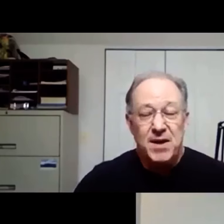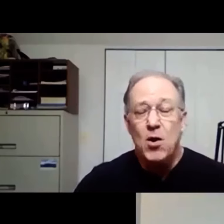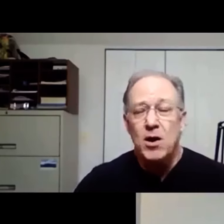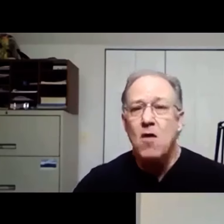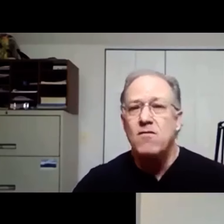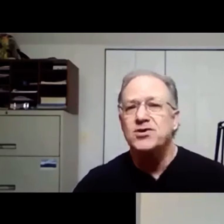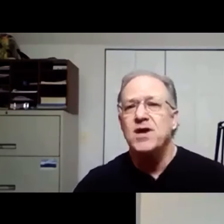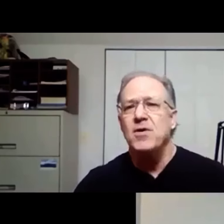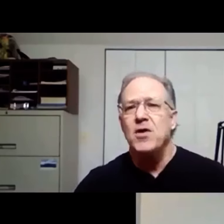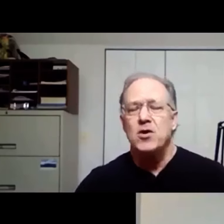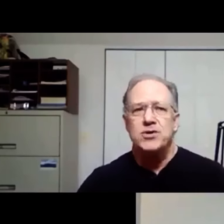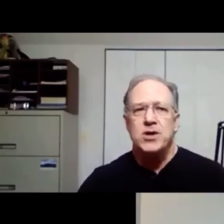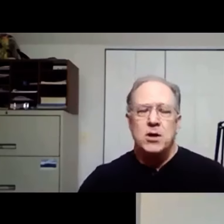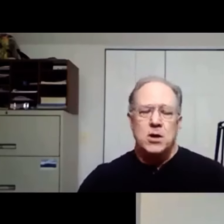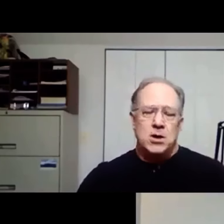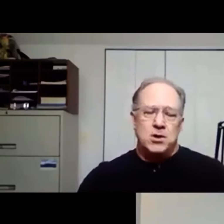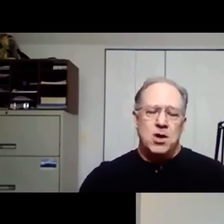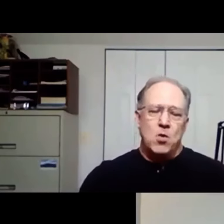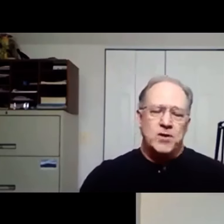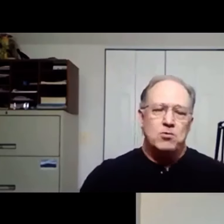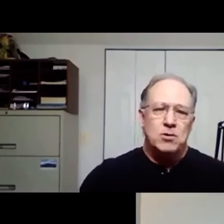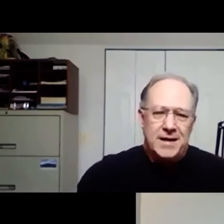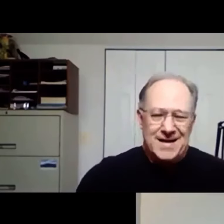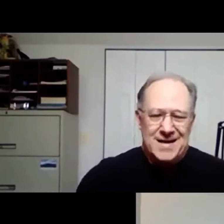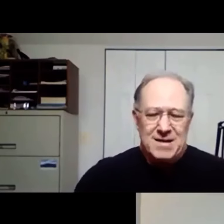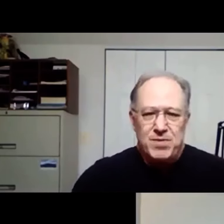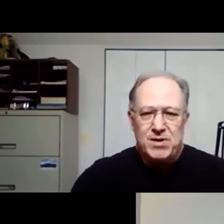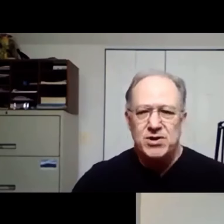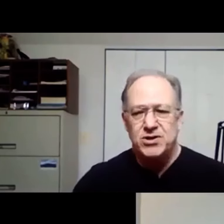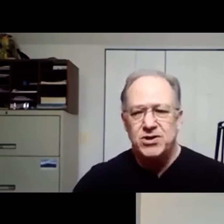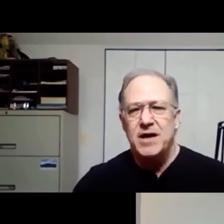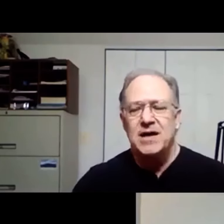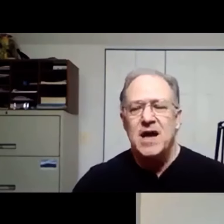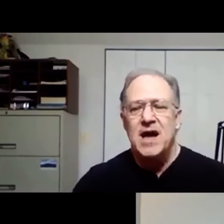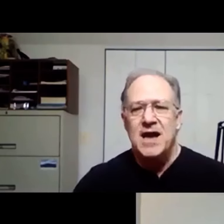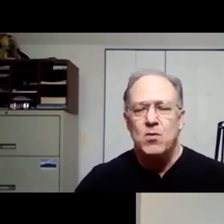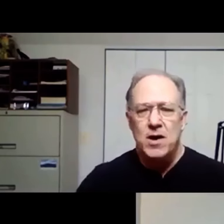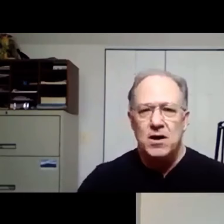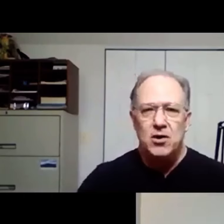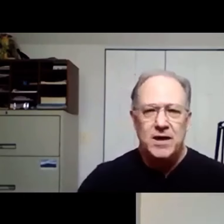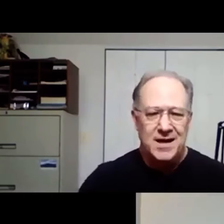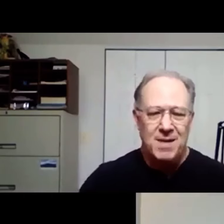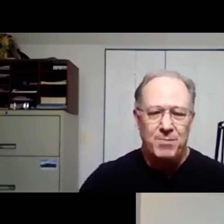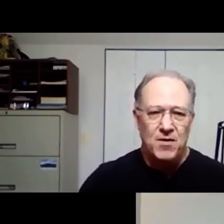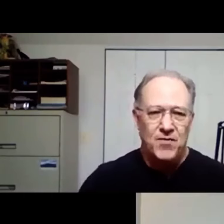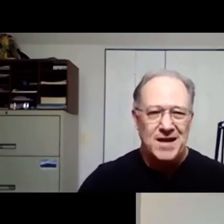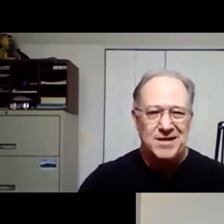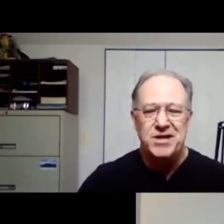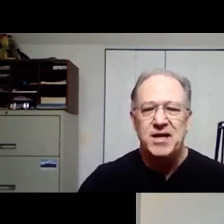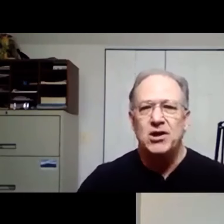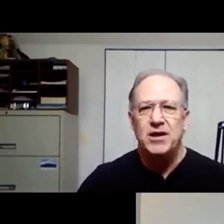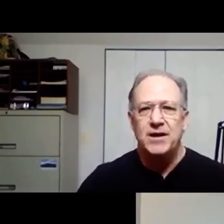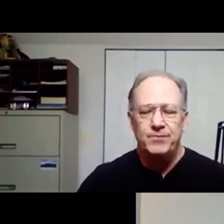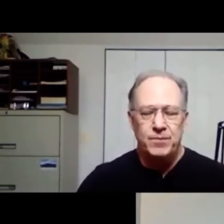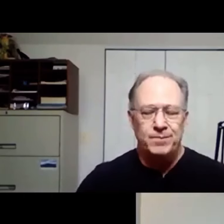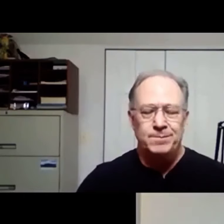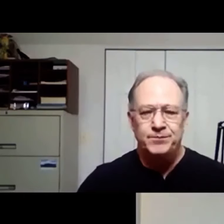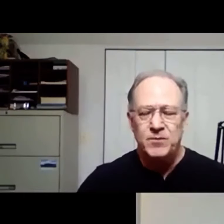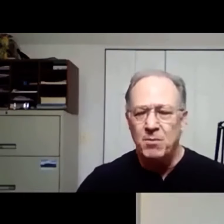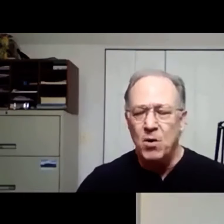ways, and I'll be going over some of those. You know, when you look at any business online, you want to look at a couple of things